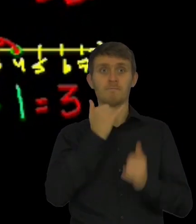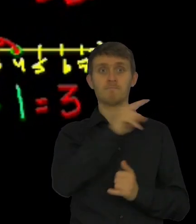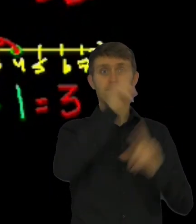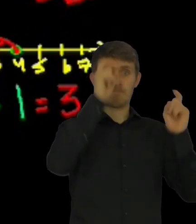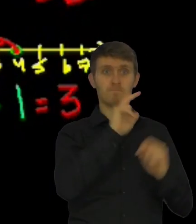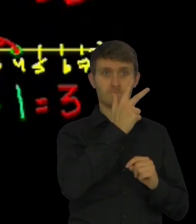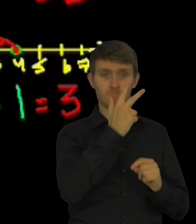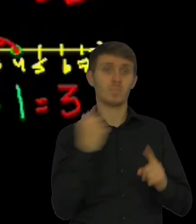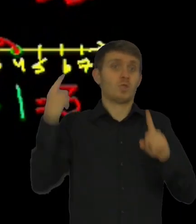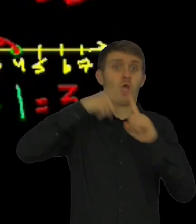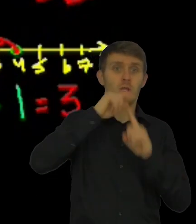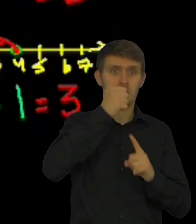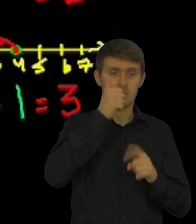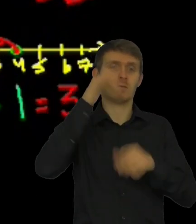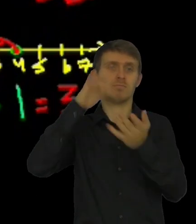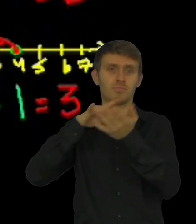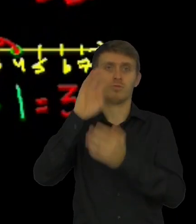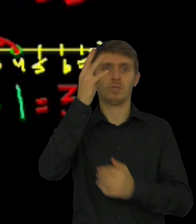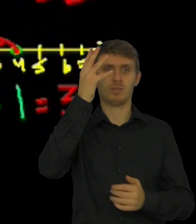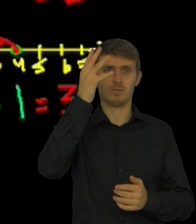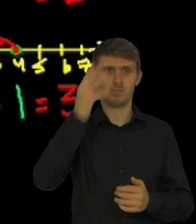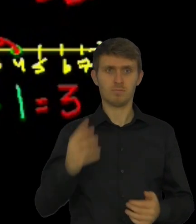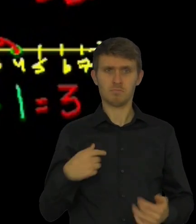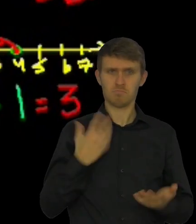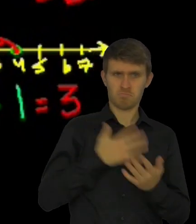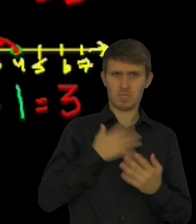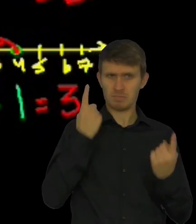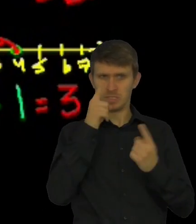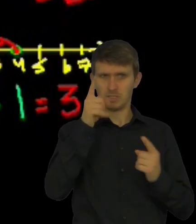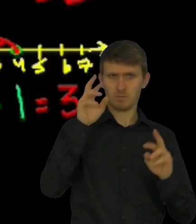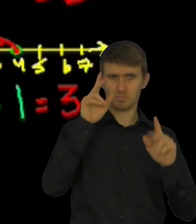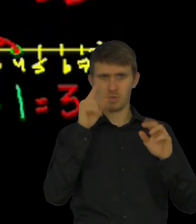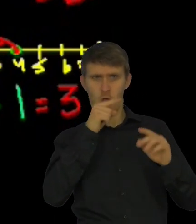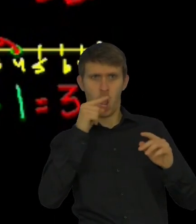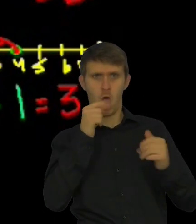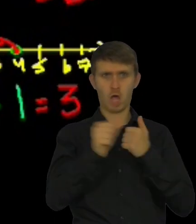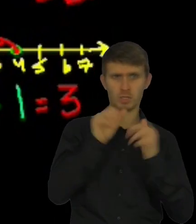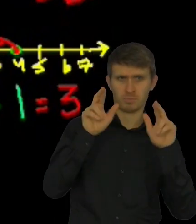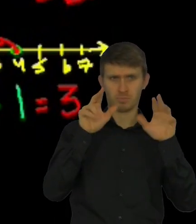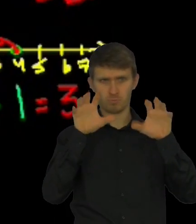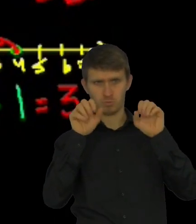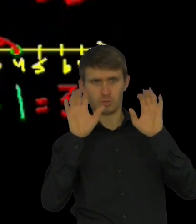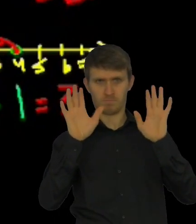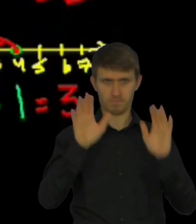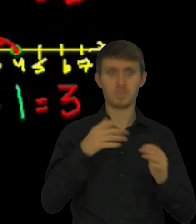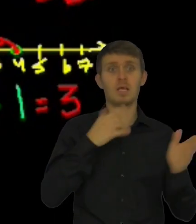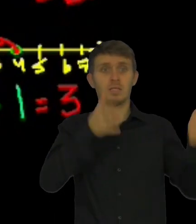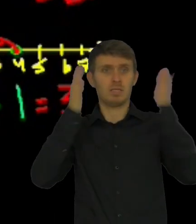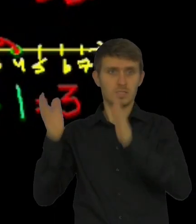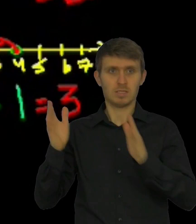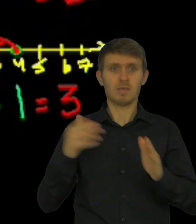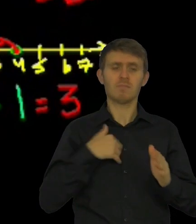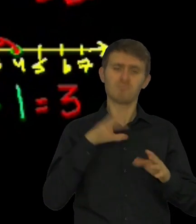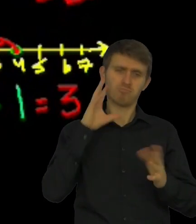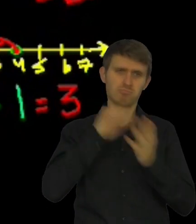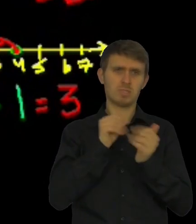one I get four hopefully that gives you a little bit of intuition about what subtraction is in the next video I'll